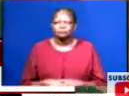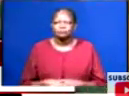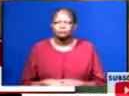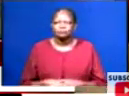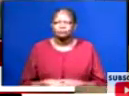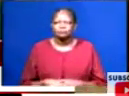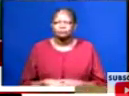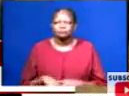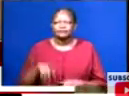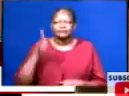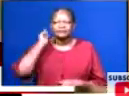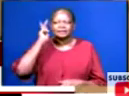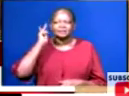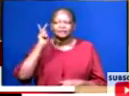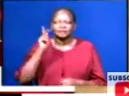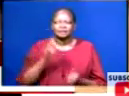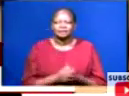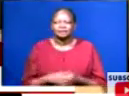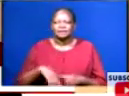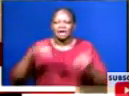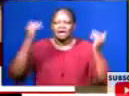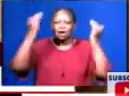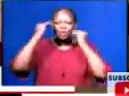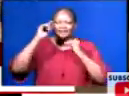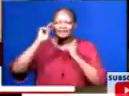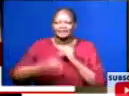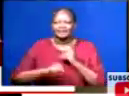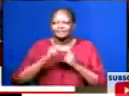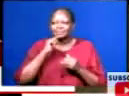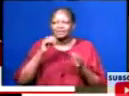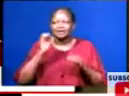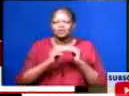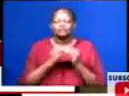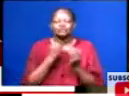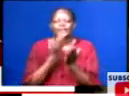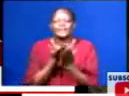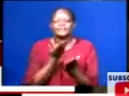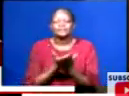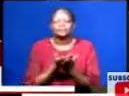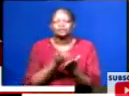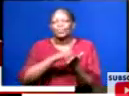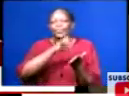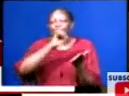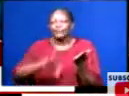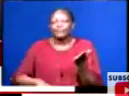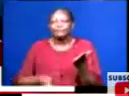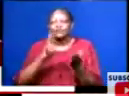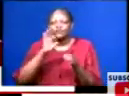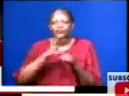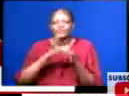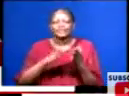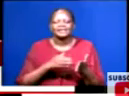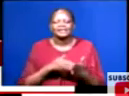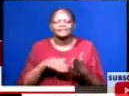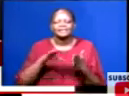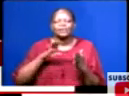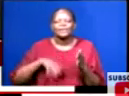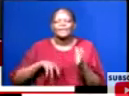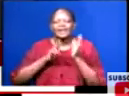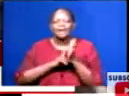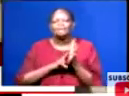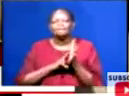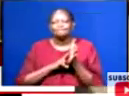In Kisii, High Court judge has dismissed an election petition by two voters against area woman